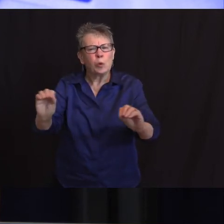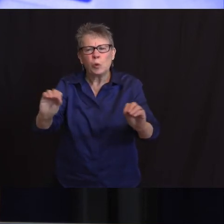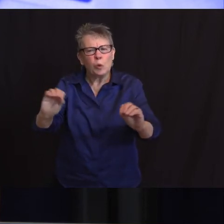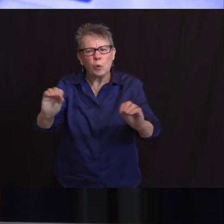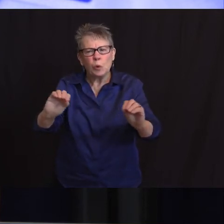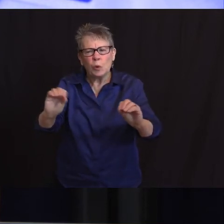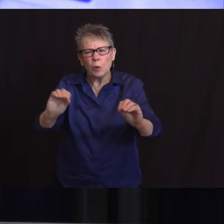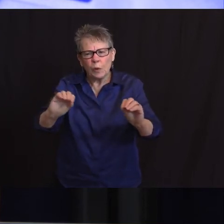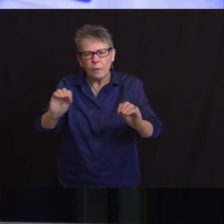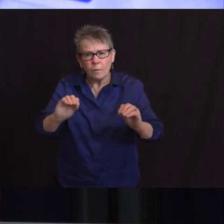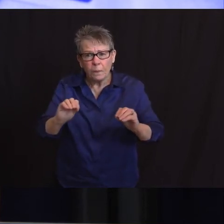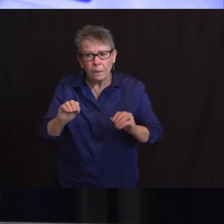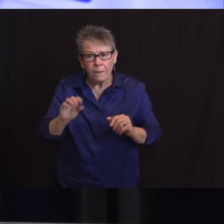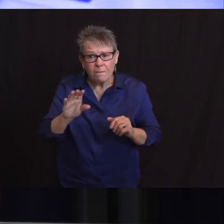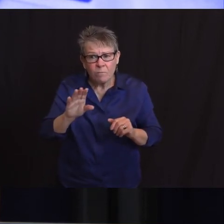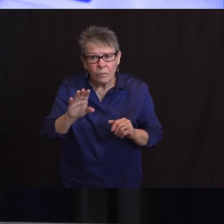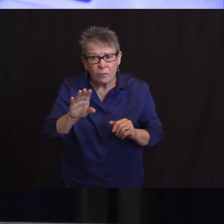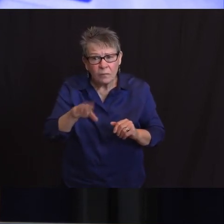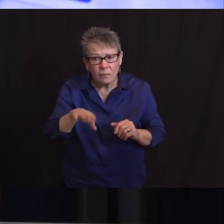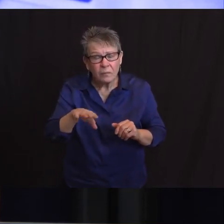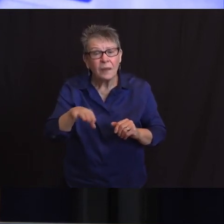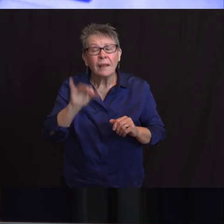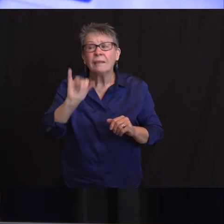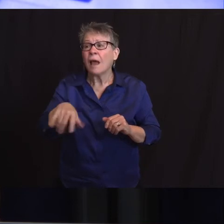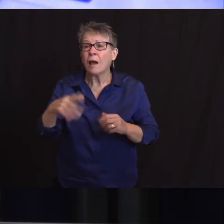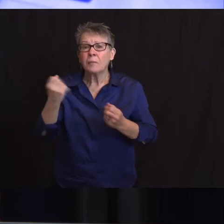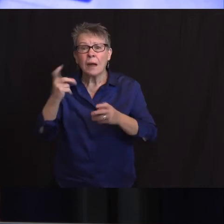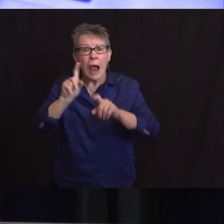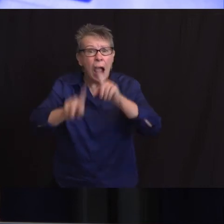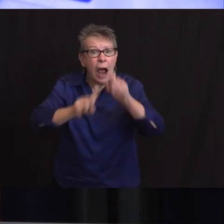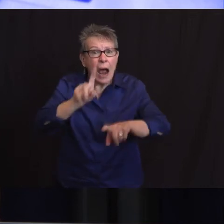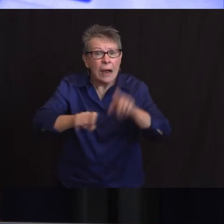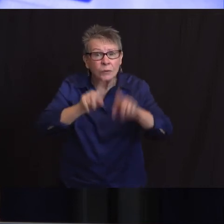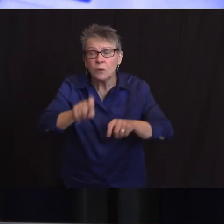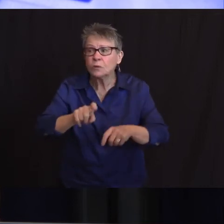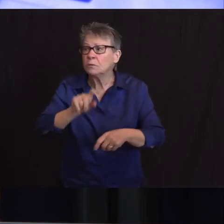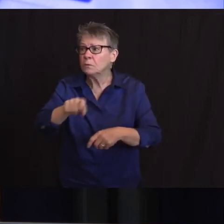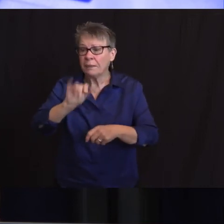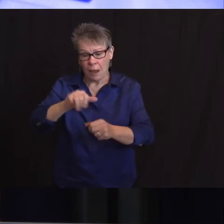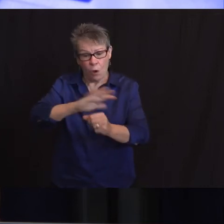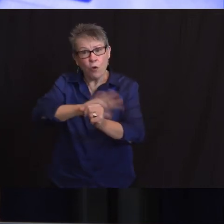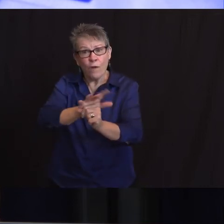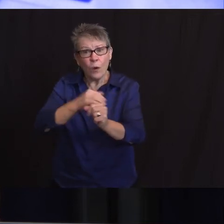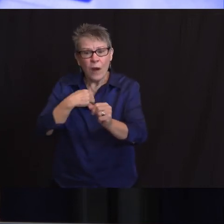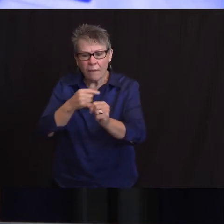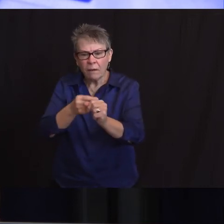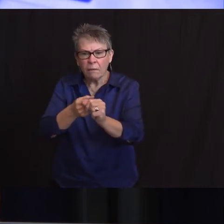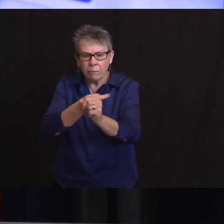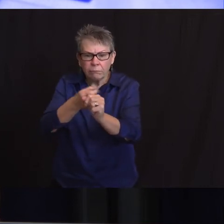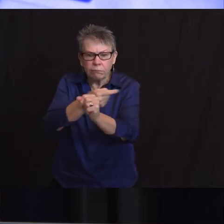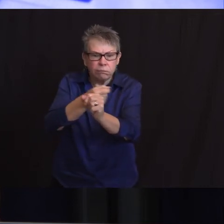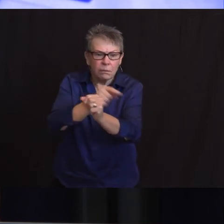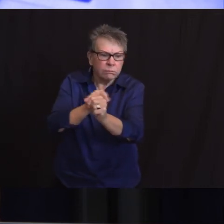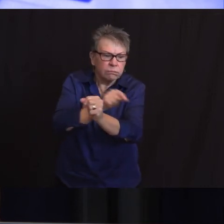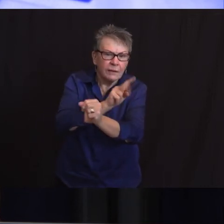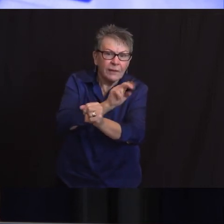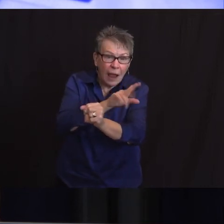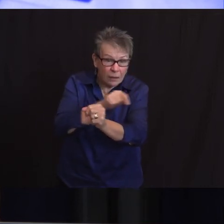Well, in most cases, yes. They have been found to be very good at stopping severe illness, hospitalization, and